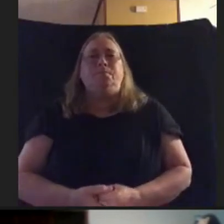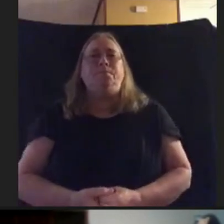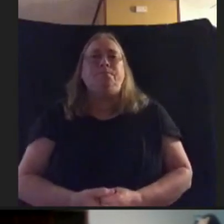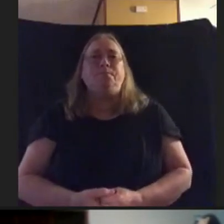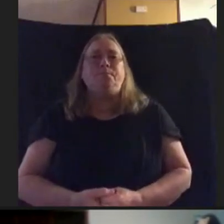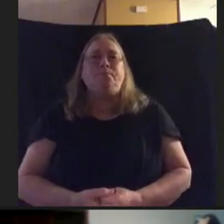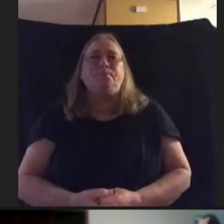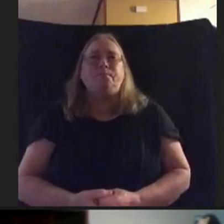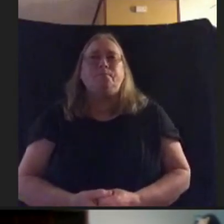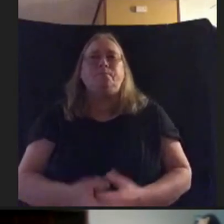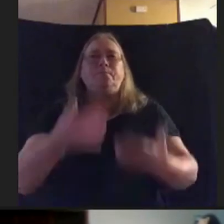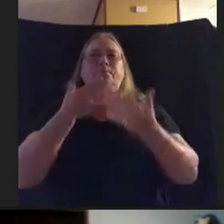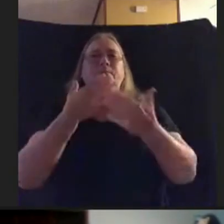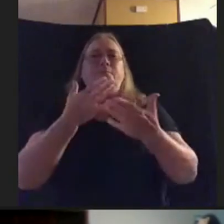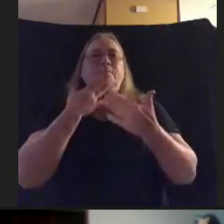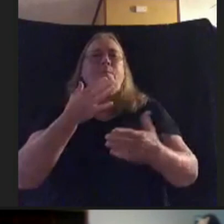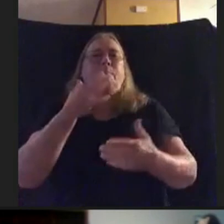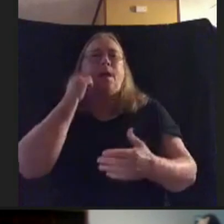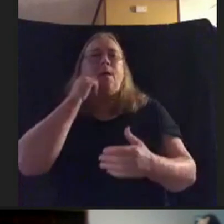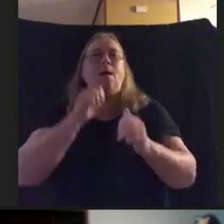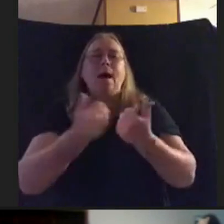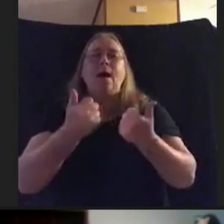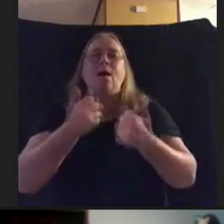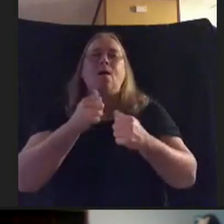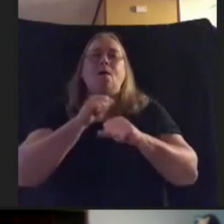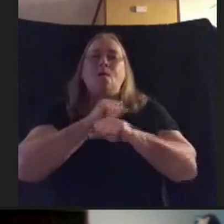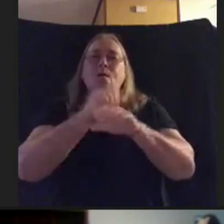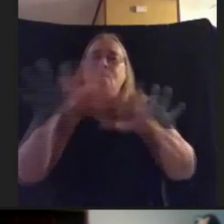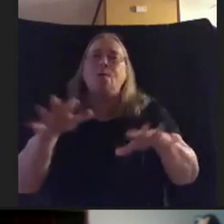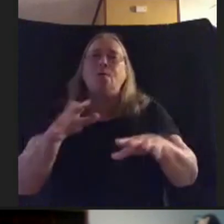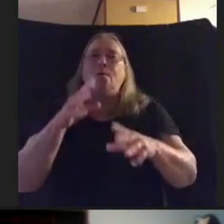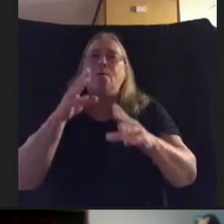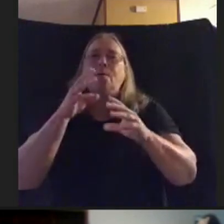every day and how you get the word out. Jasmine.